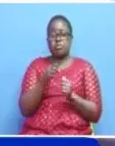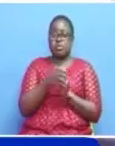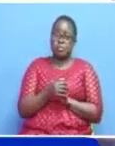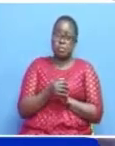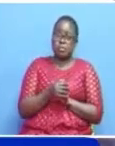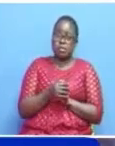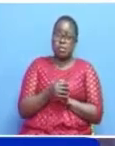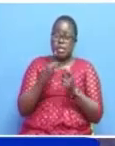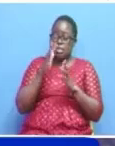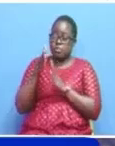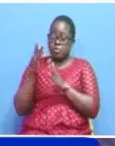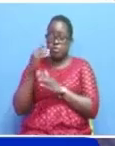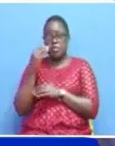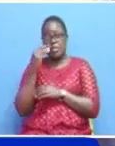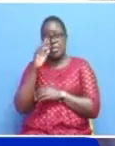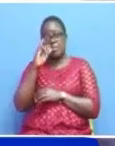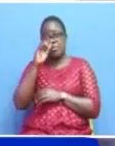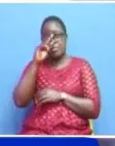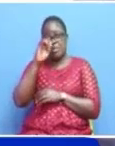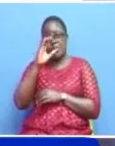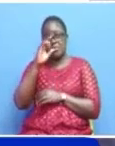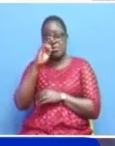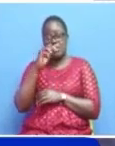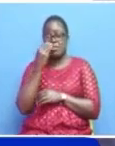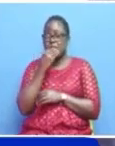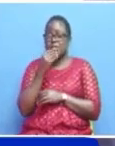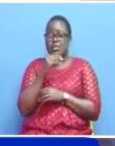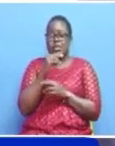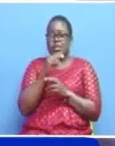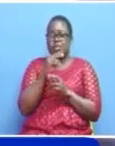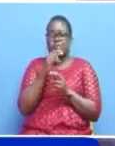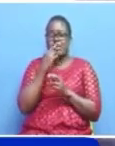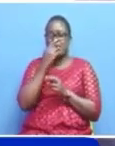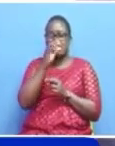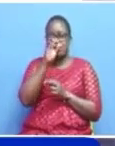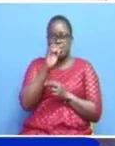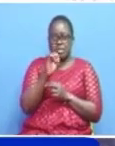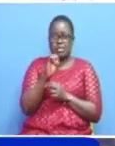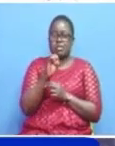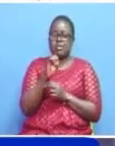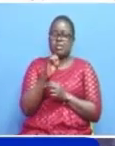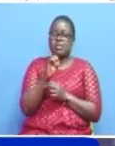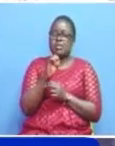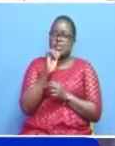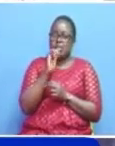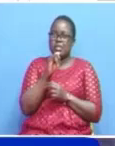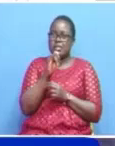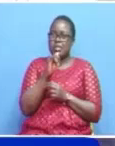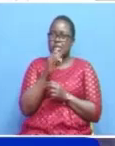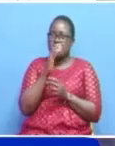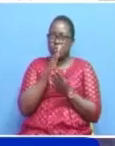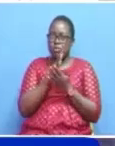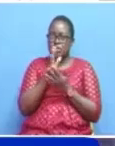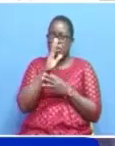prepare for impeachment of Gachagua, I am certainly at 100% there are no grounds. And I am very sure they will not get